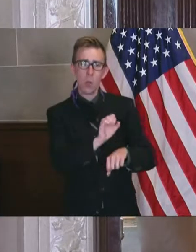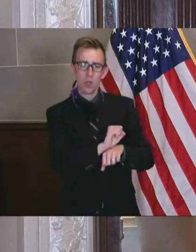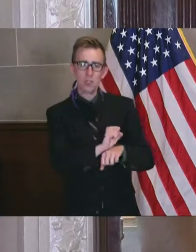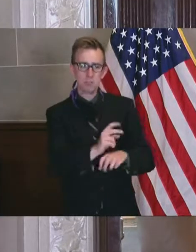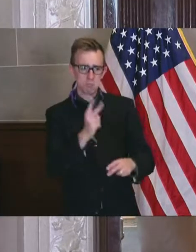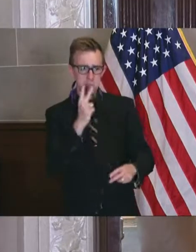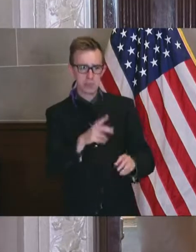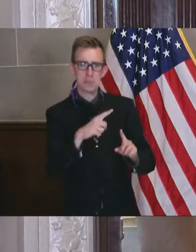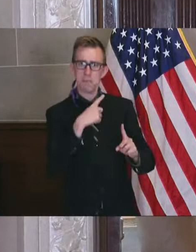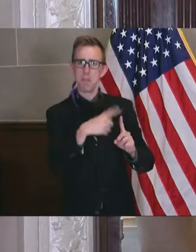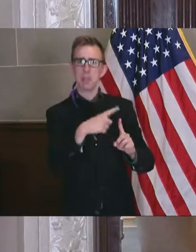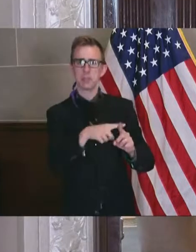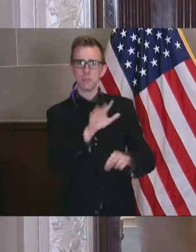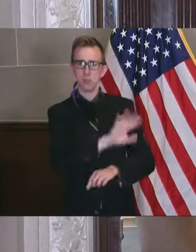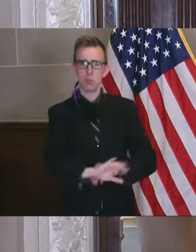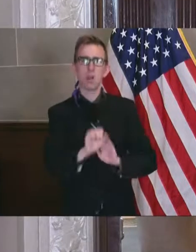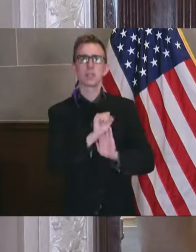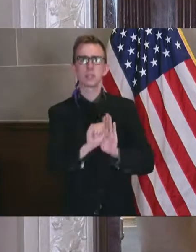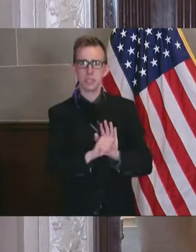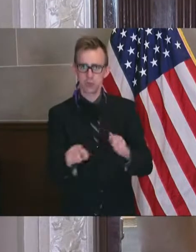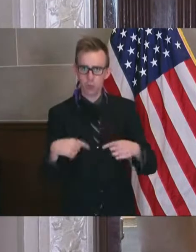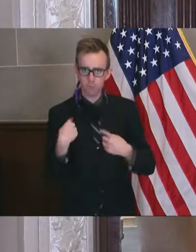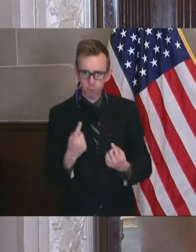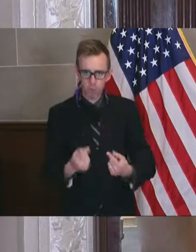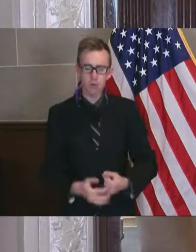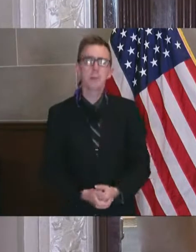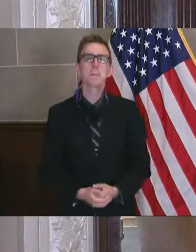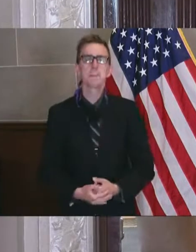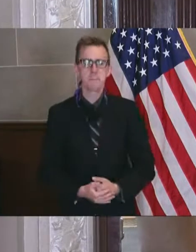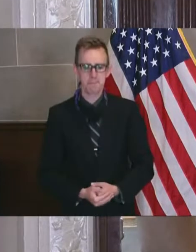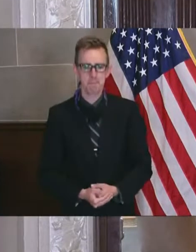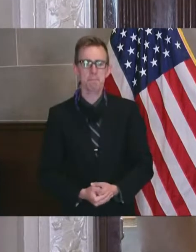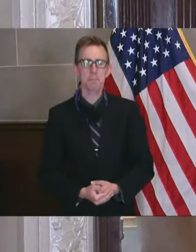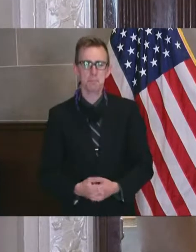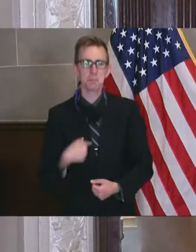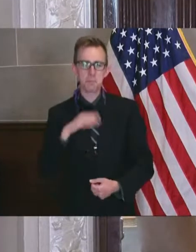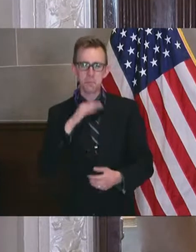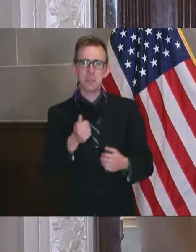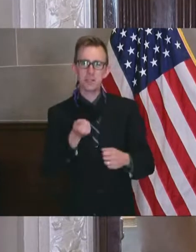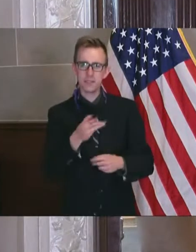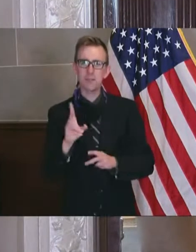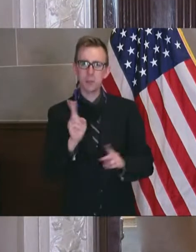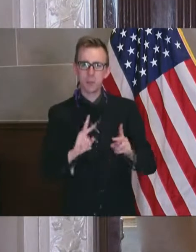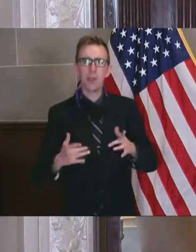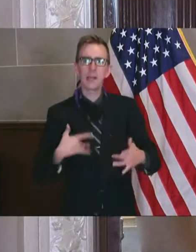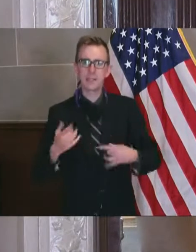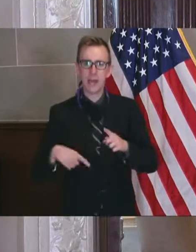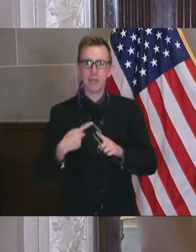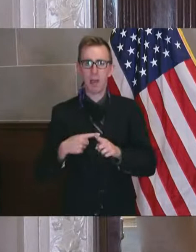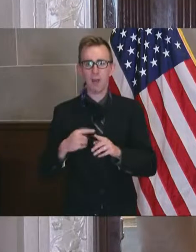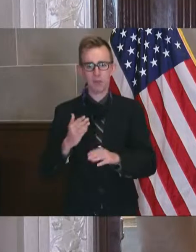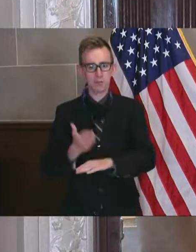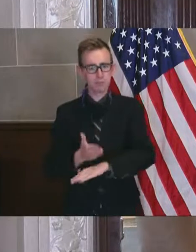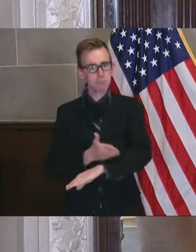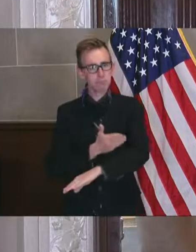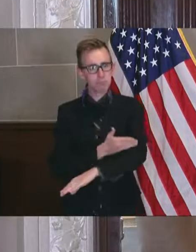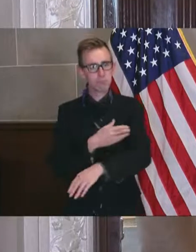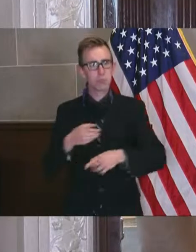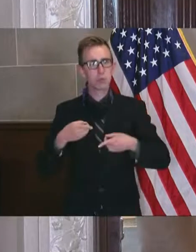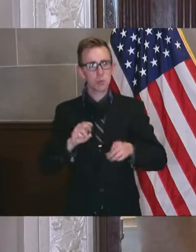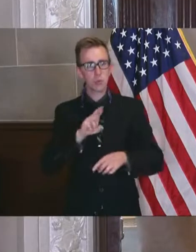positive difference in our entire state. We know that many people are excited about the progress that we have made during the